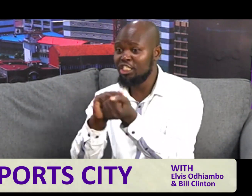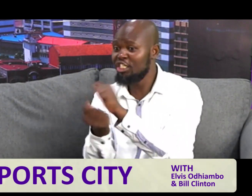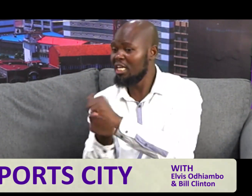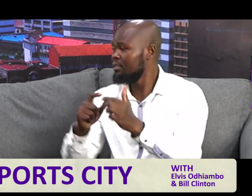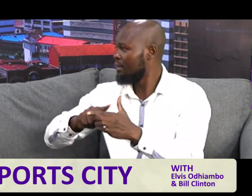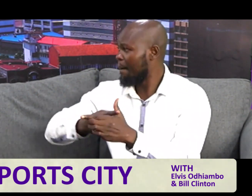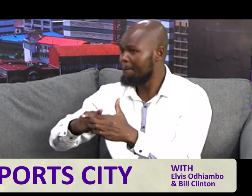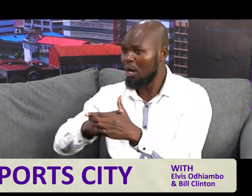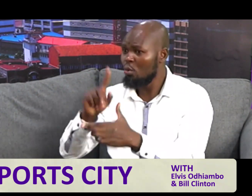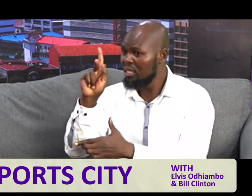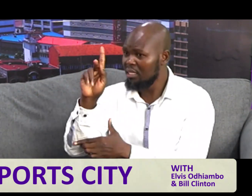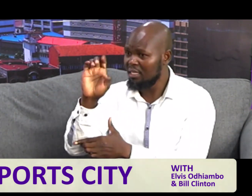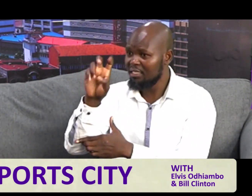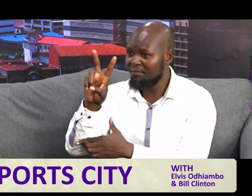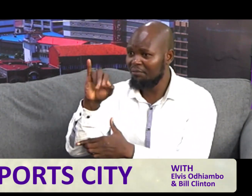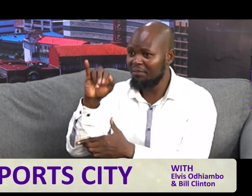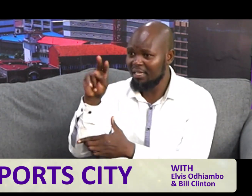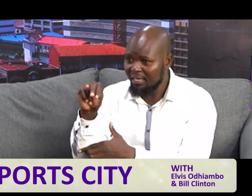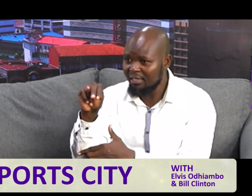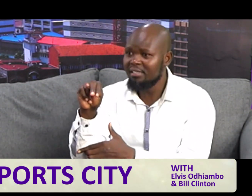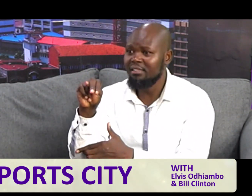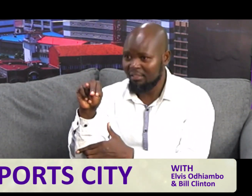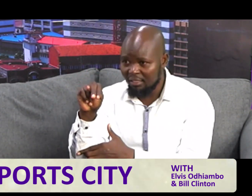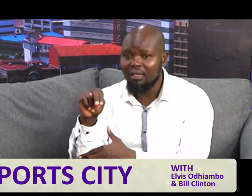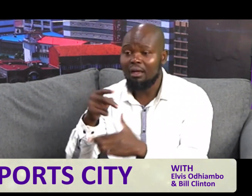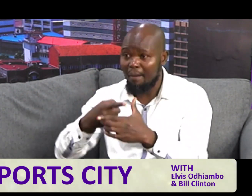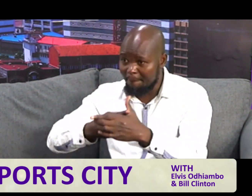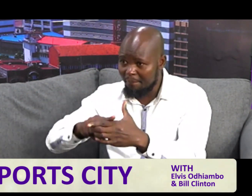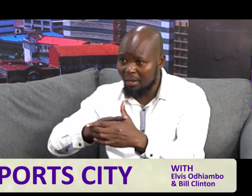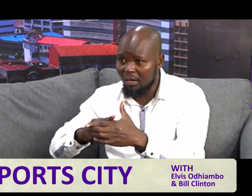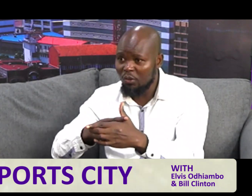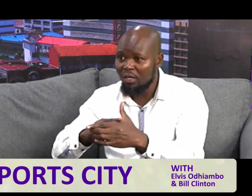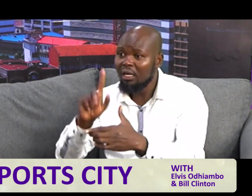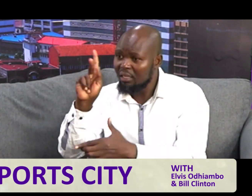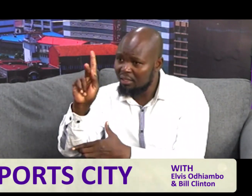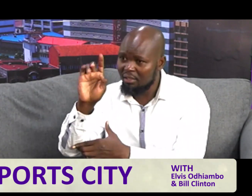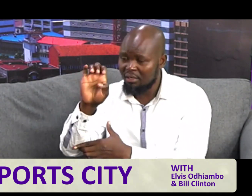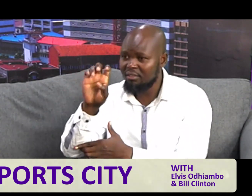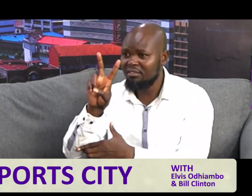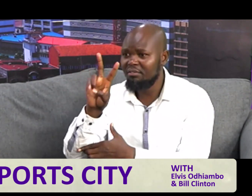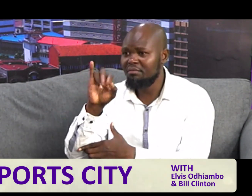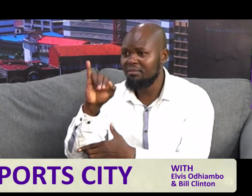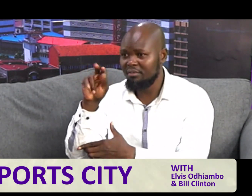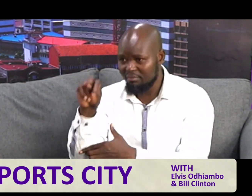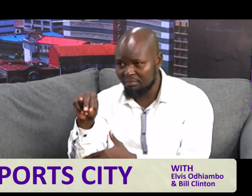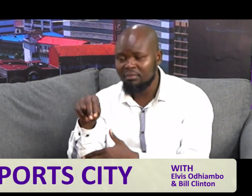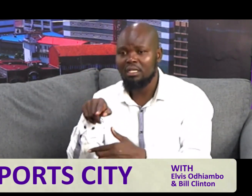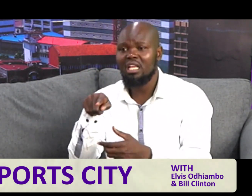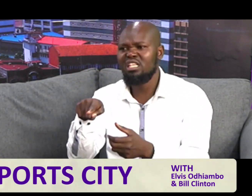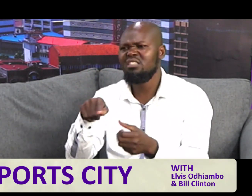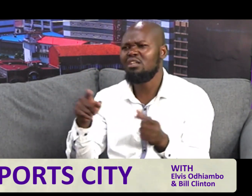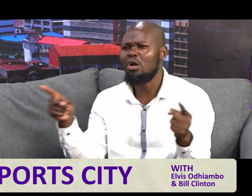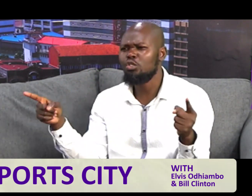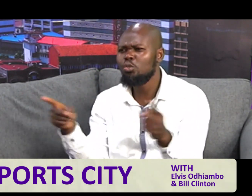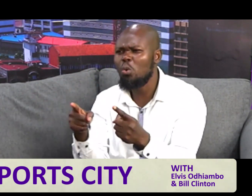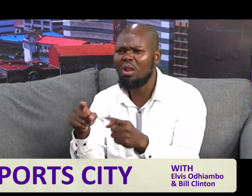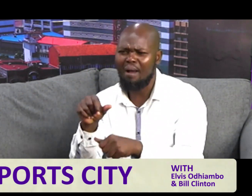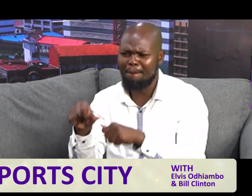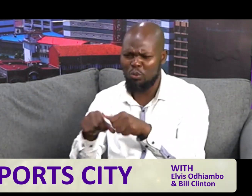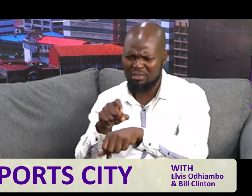was the change, right, where we had De Bruyne, yes, Kevin De